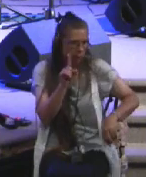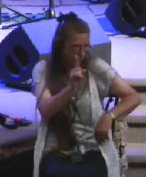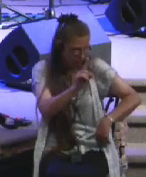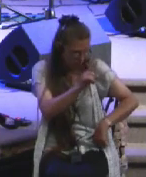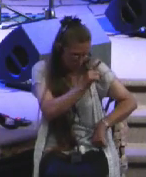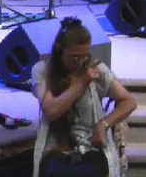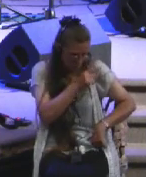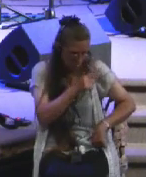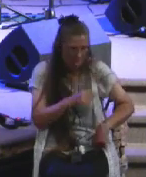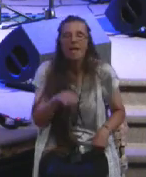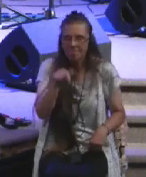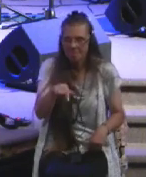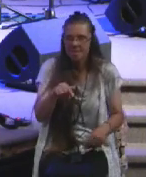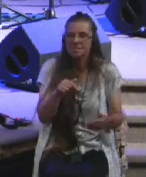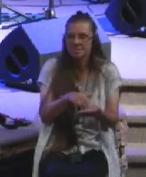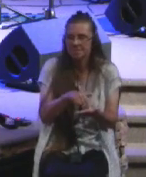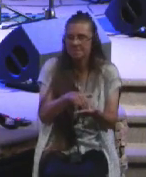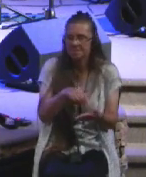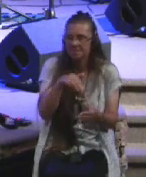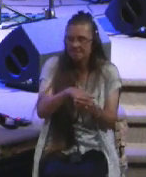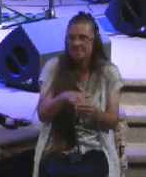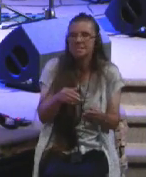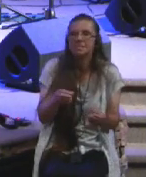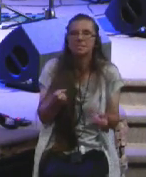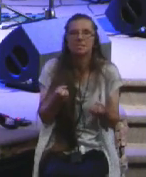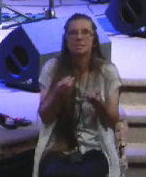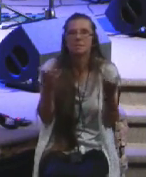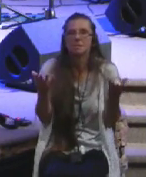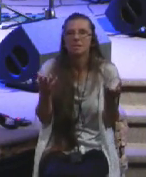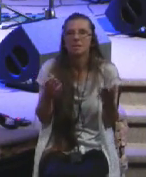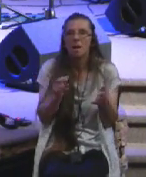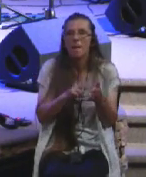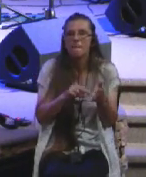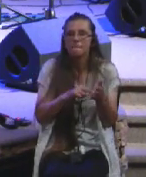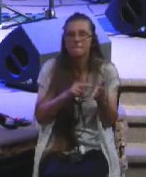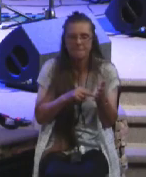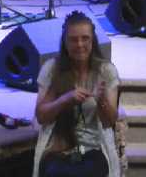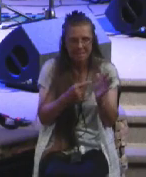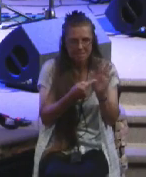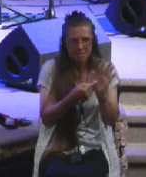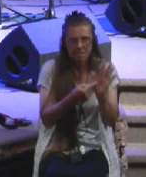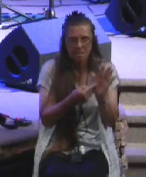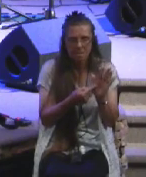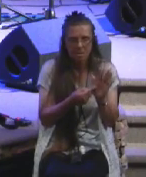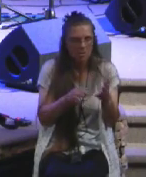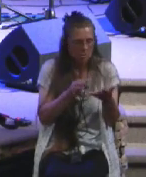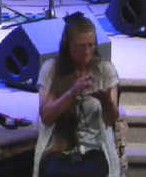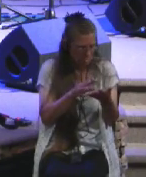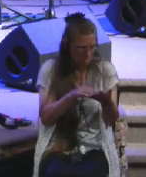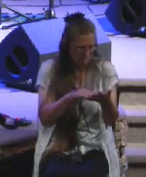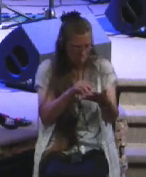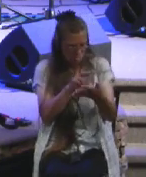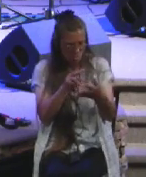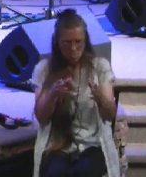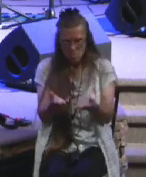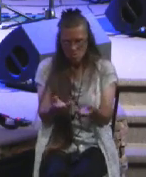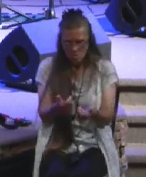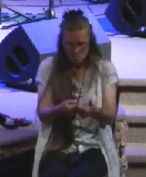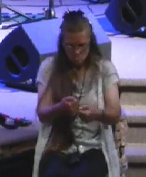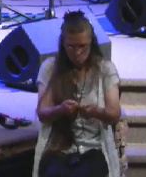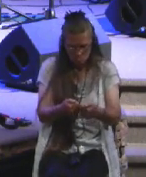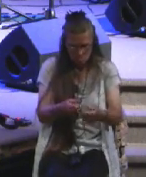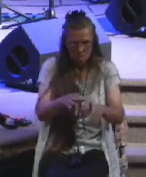We do know that this is an integrated message system. Those of you that are into to digital works in the media, those of